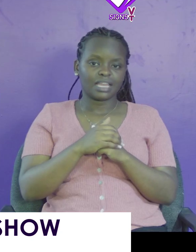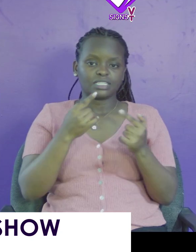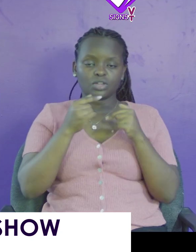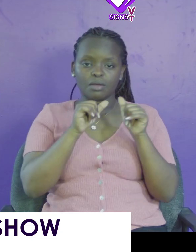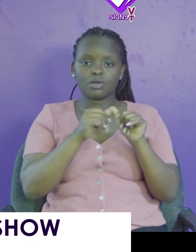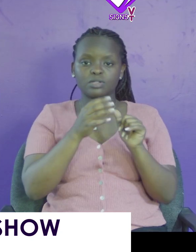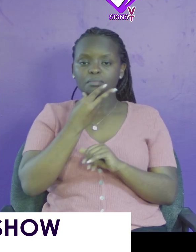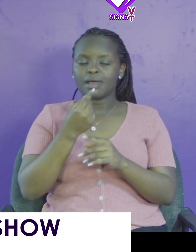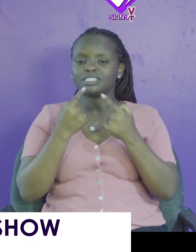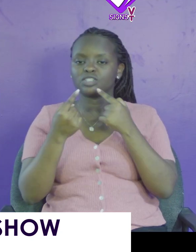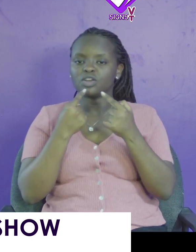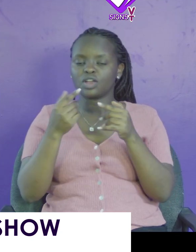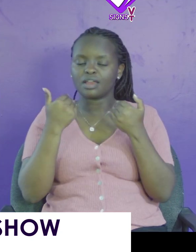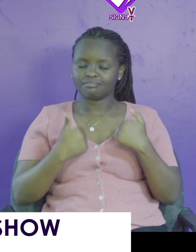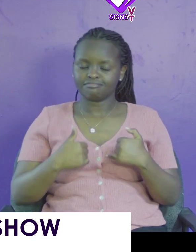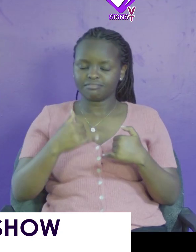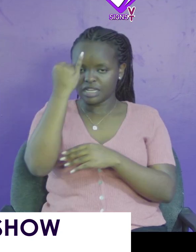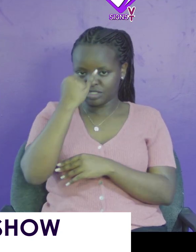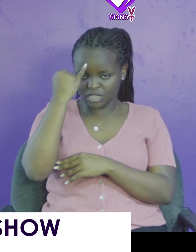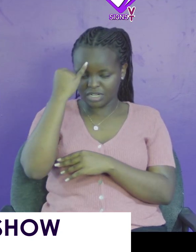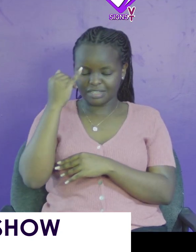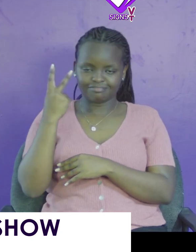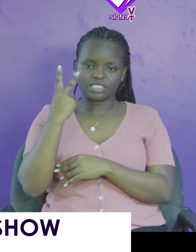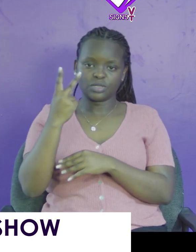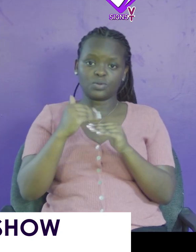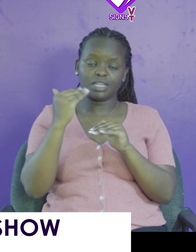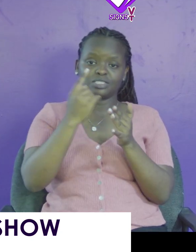Talk. My name is Jonah Simba. See you next